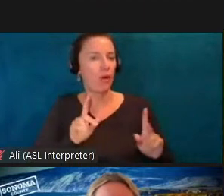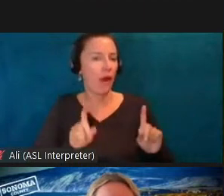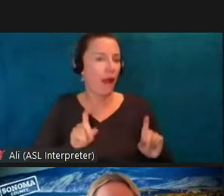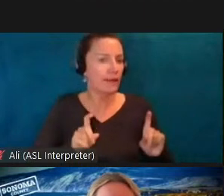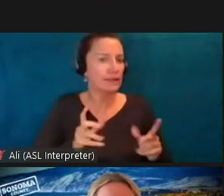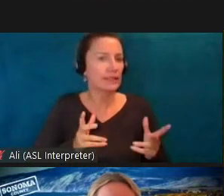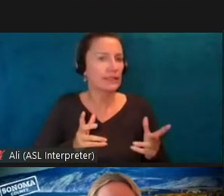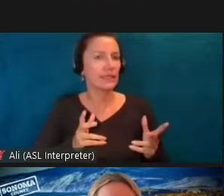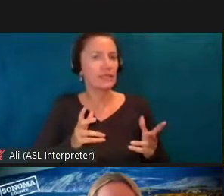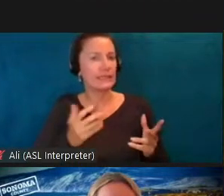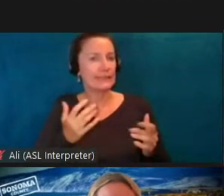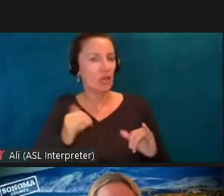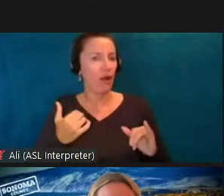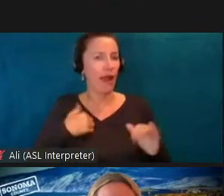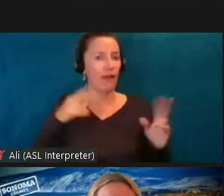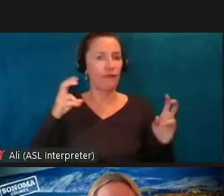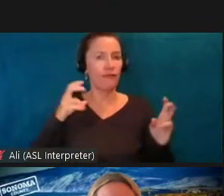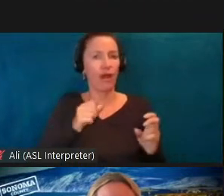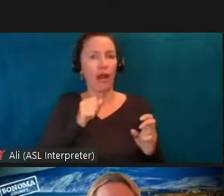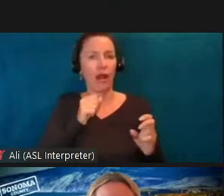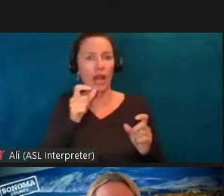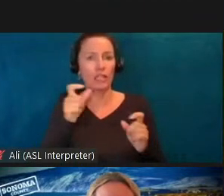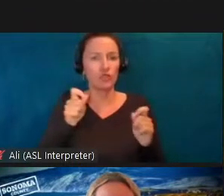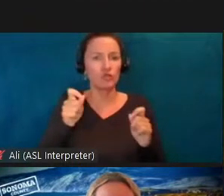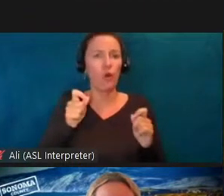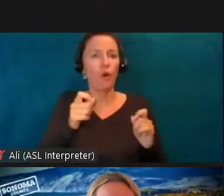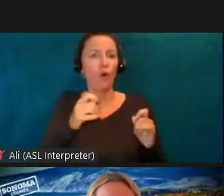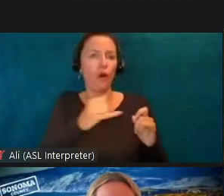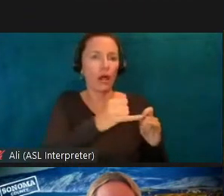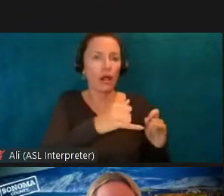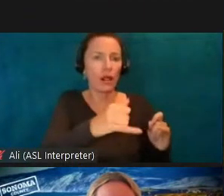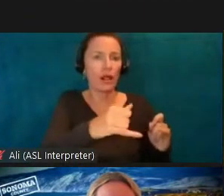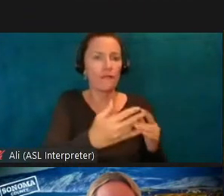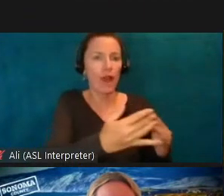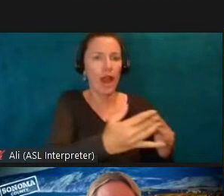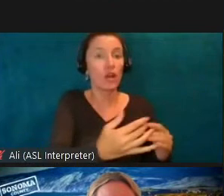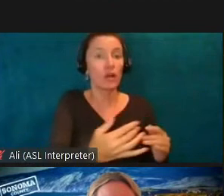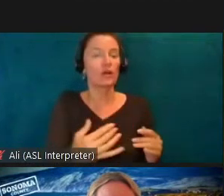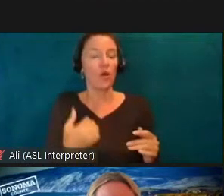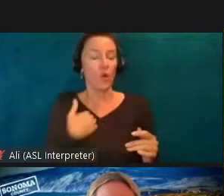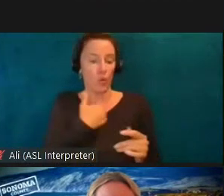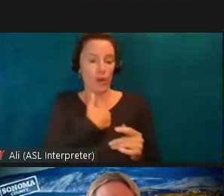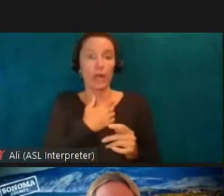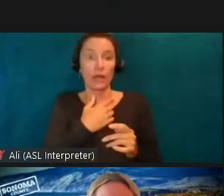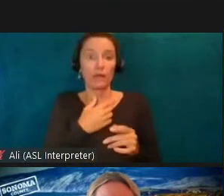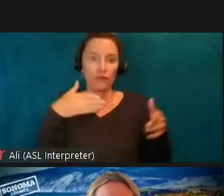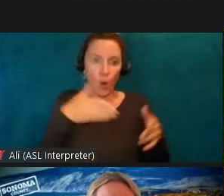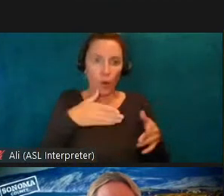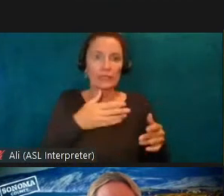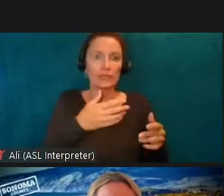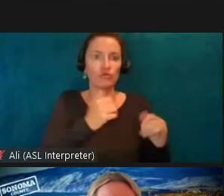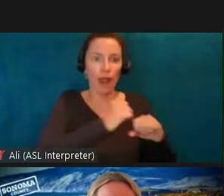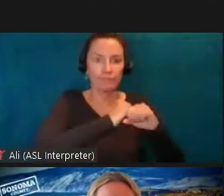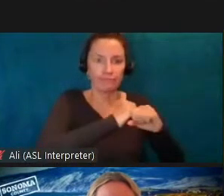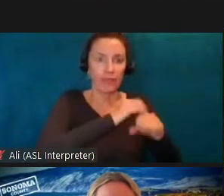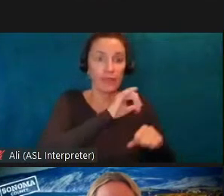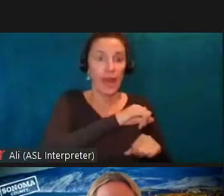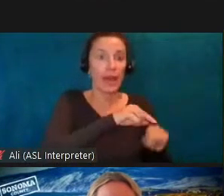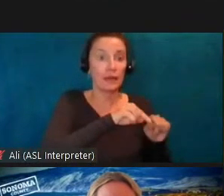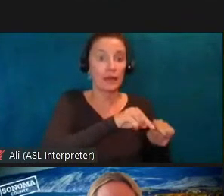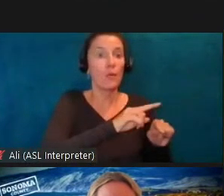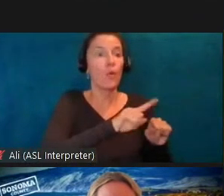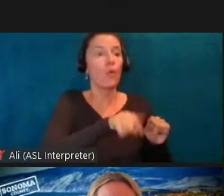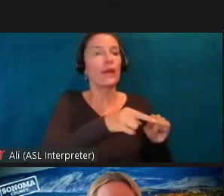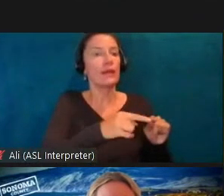an awful lot of uncontrolled fire edge. What are they doing? We're working hard to mop that up, and when that's officially